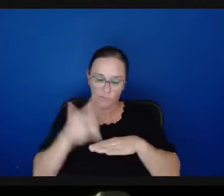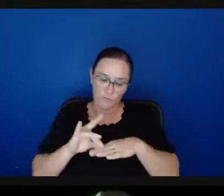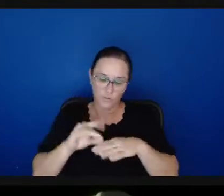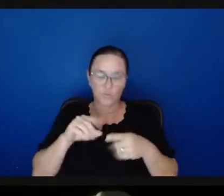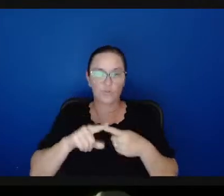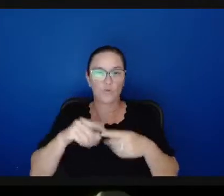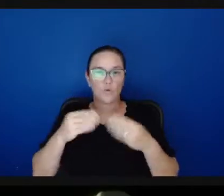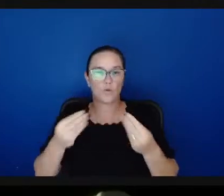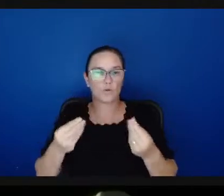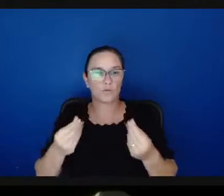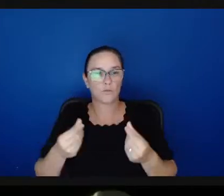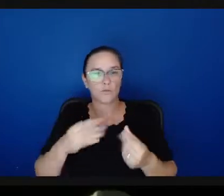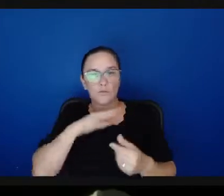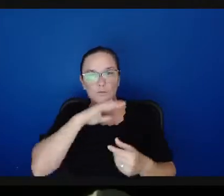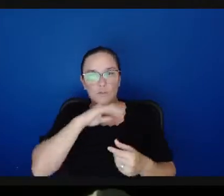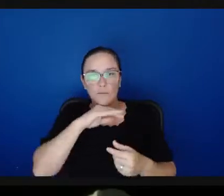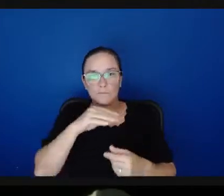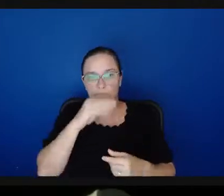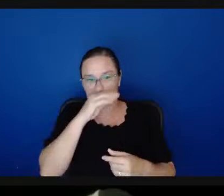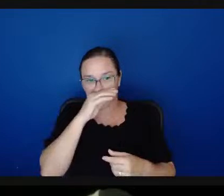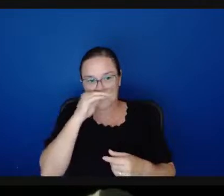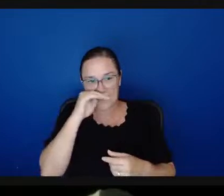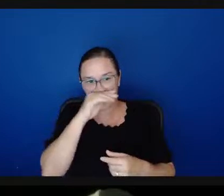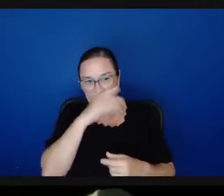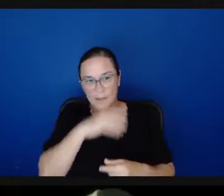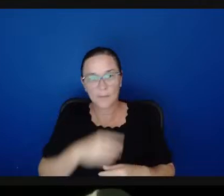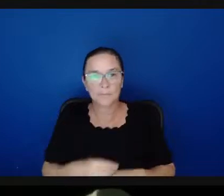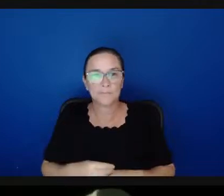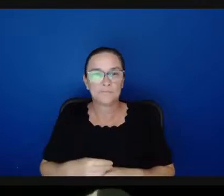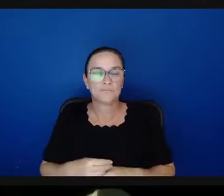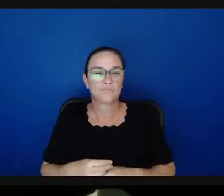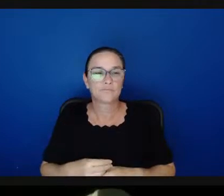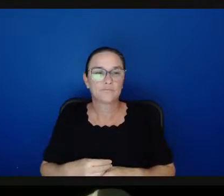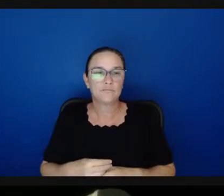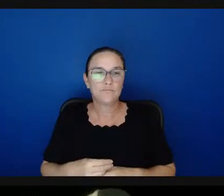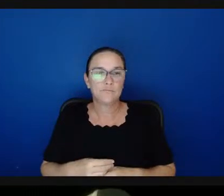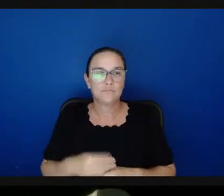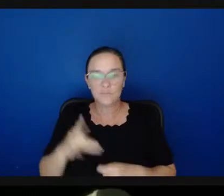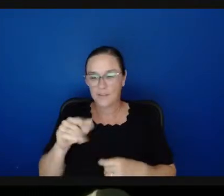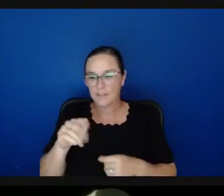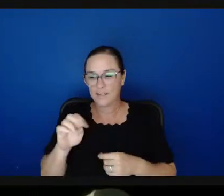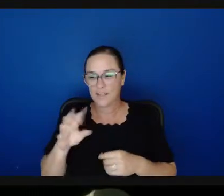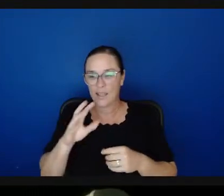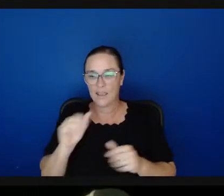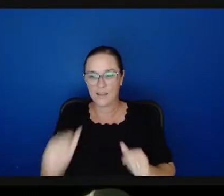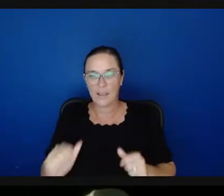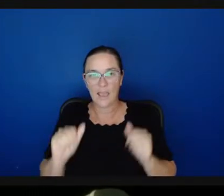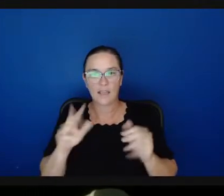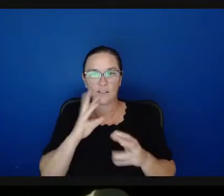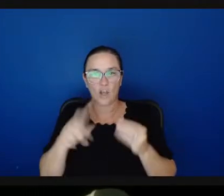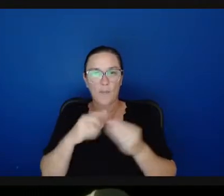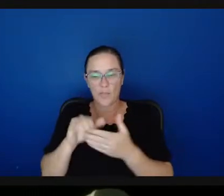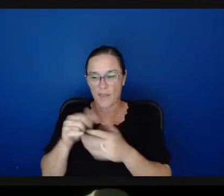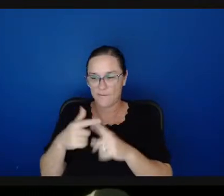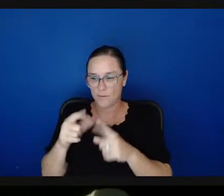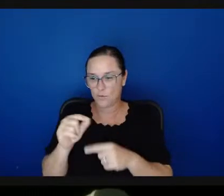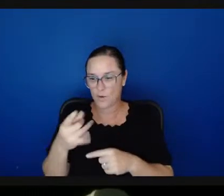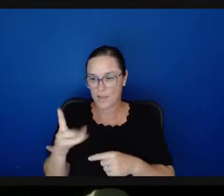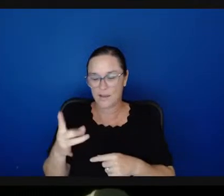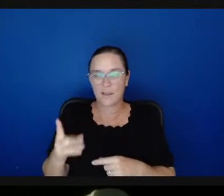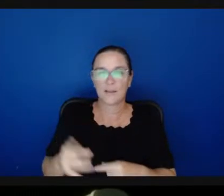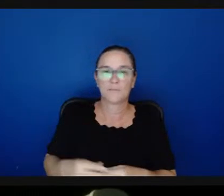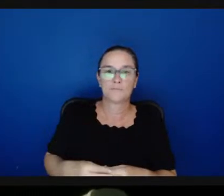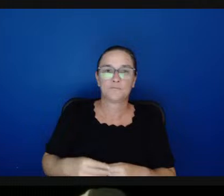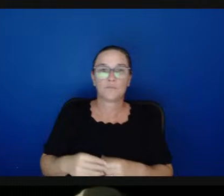We'll get Dane's feedback here in a minute as he lived through this to 2018, but let me just finish the article here. They note that the amount of Pele's hairs